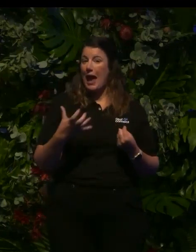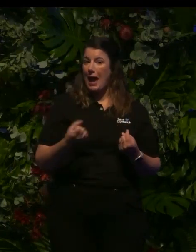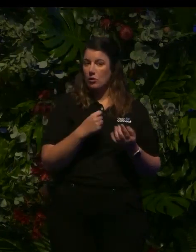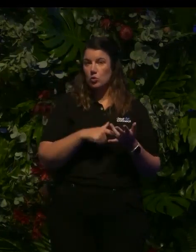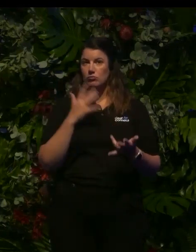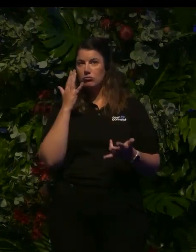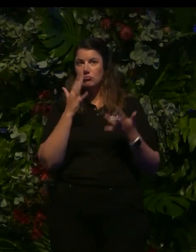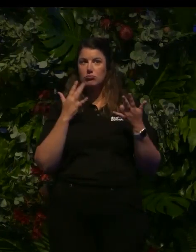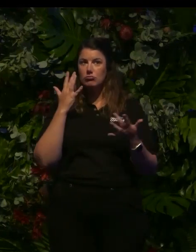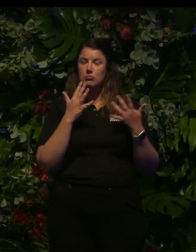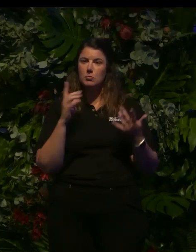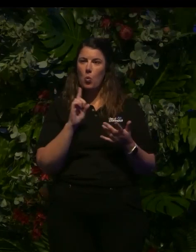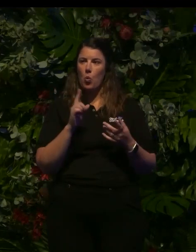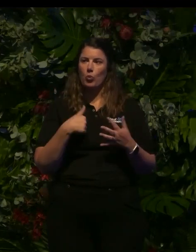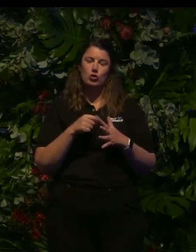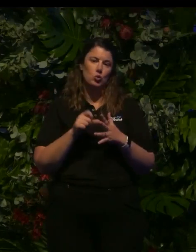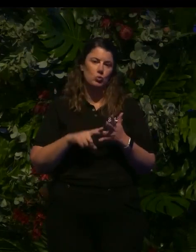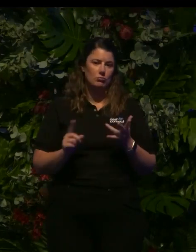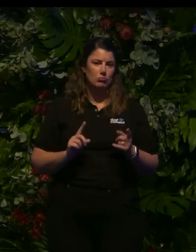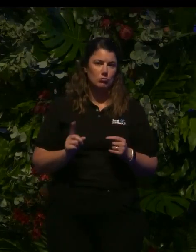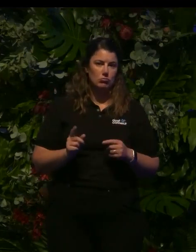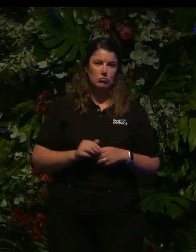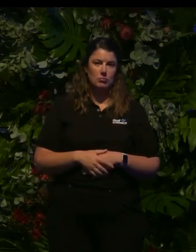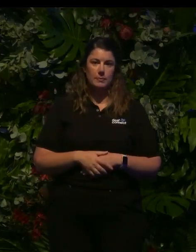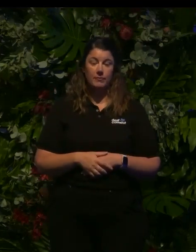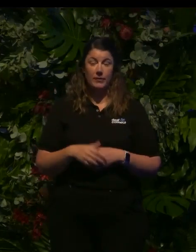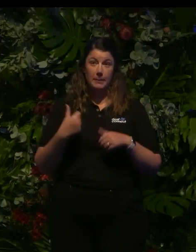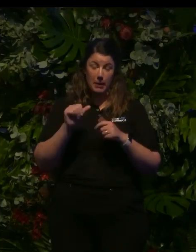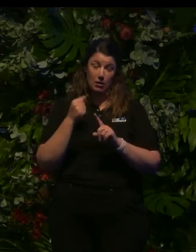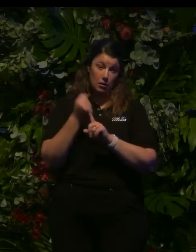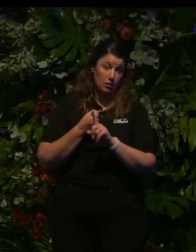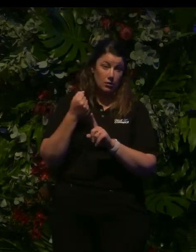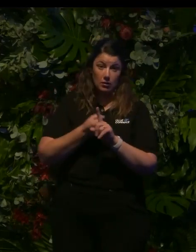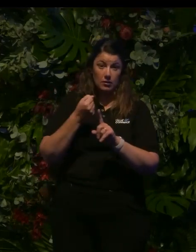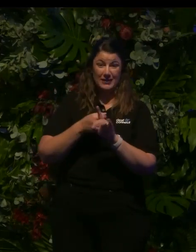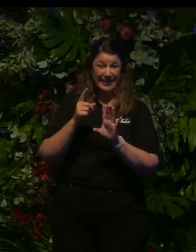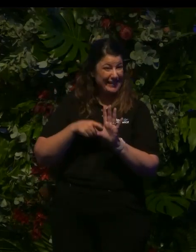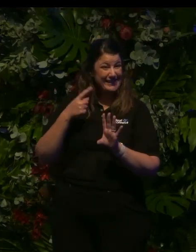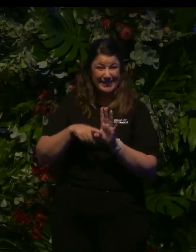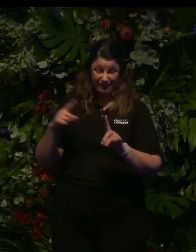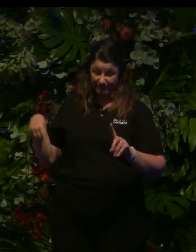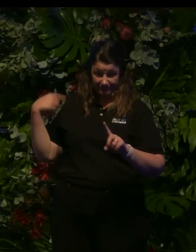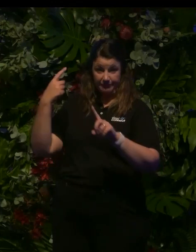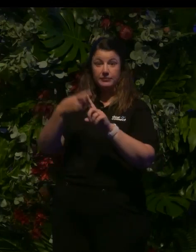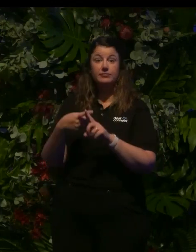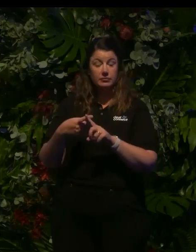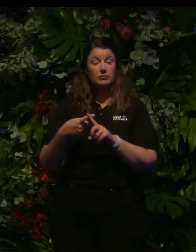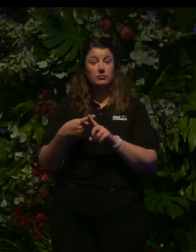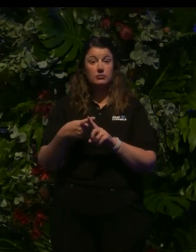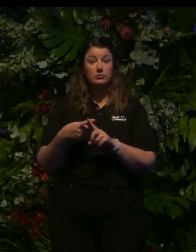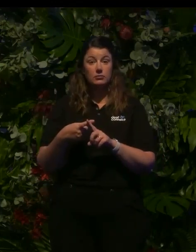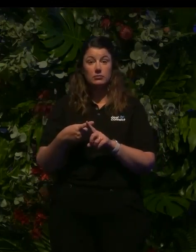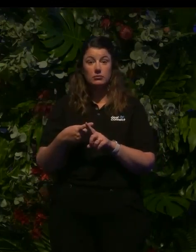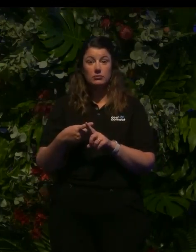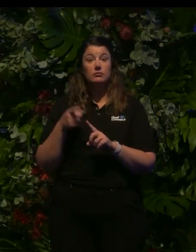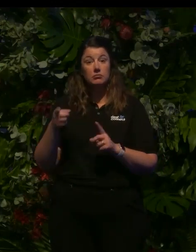to reflect themselves. And finally, after years of advocacy, they